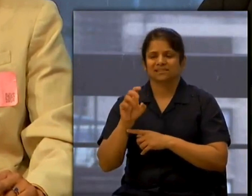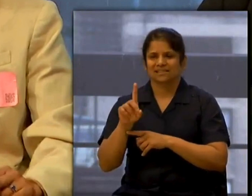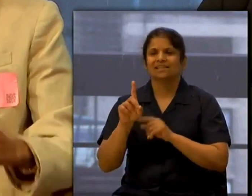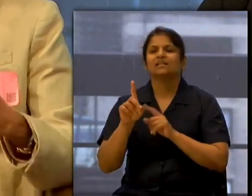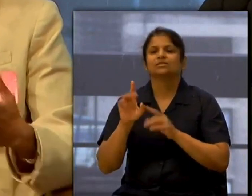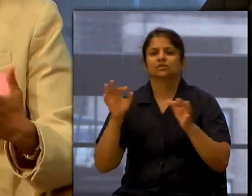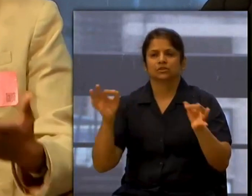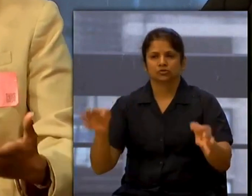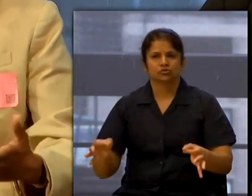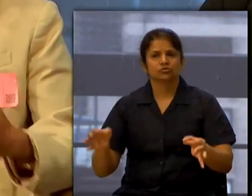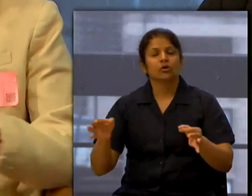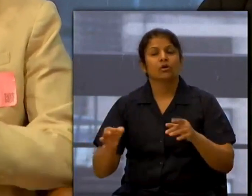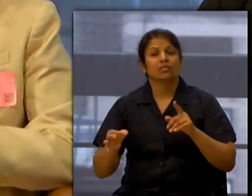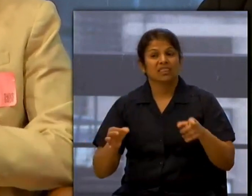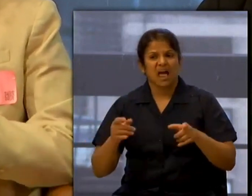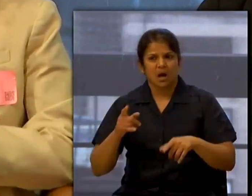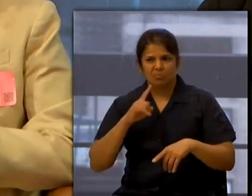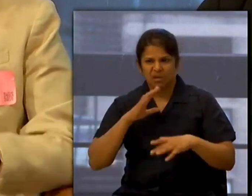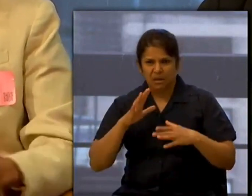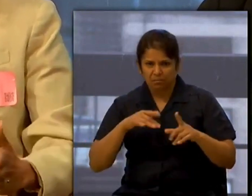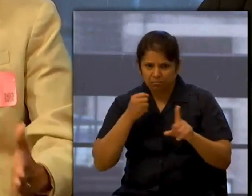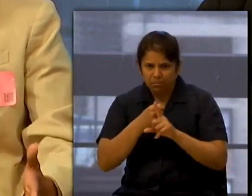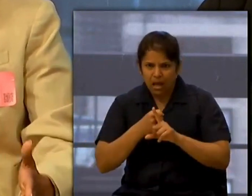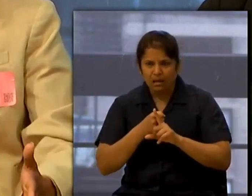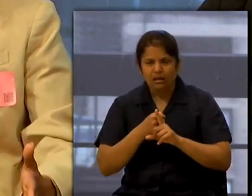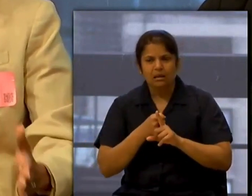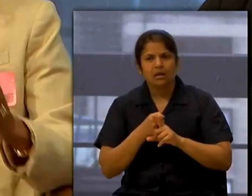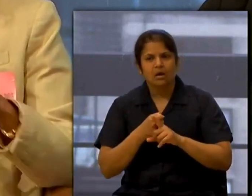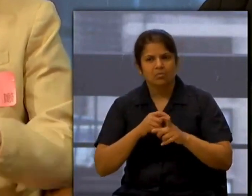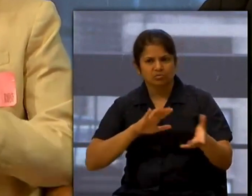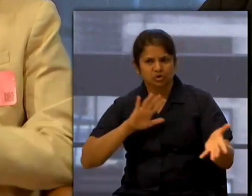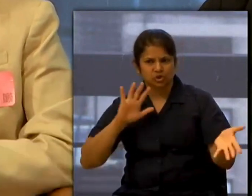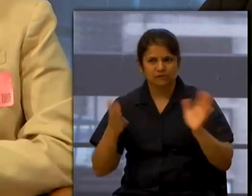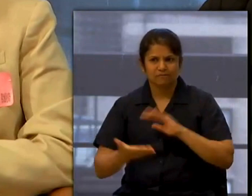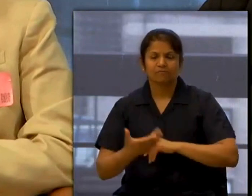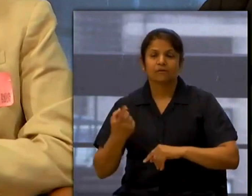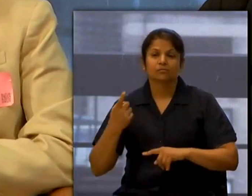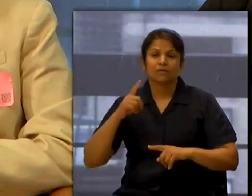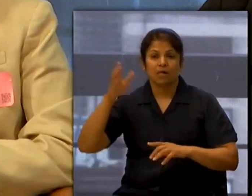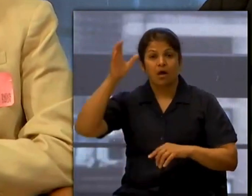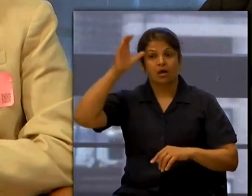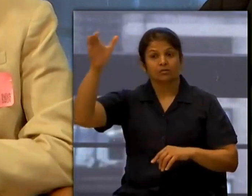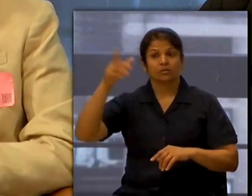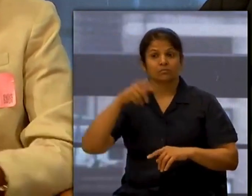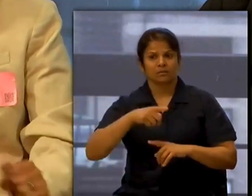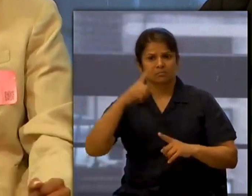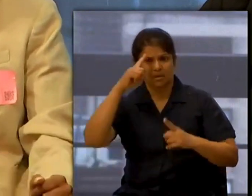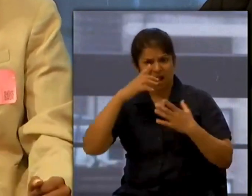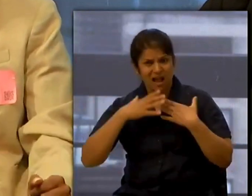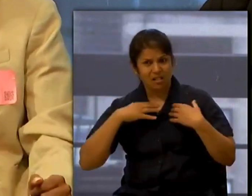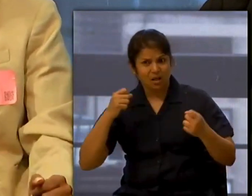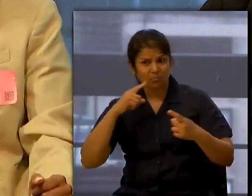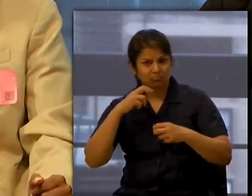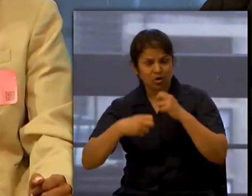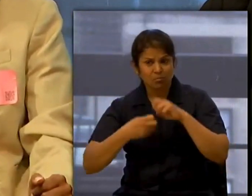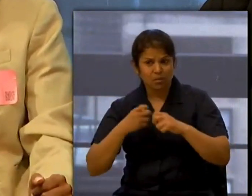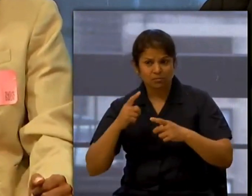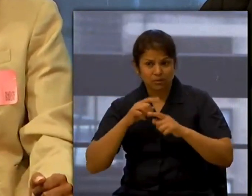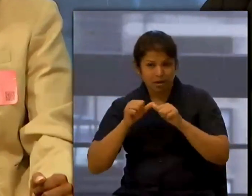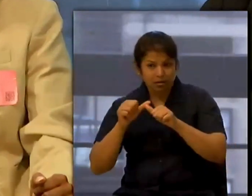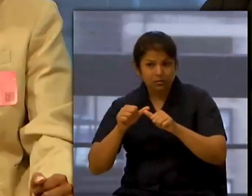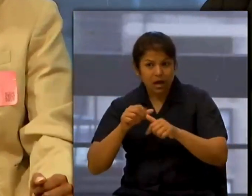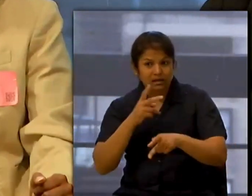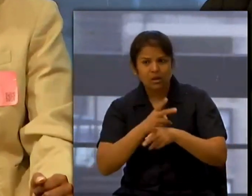made a huge impact to try to move away from this idea that you have to be institutionalized for long-term care. With